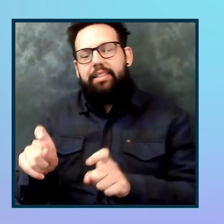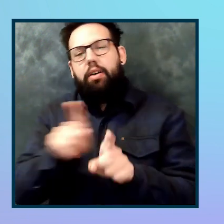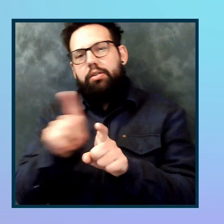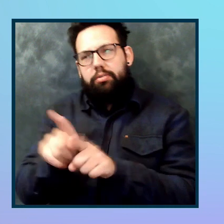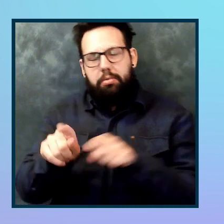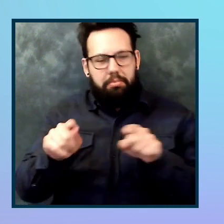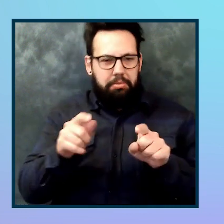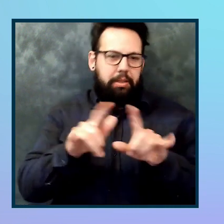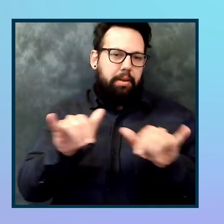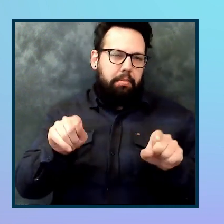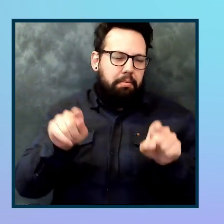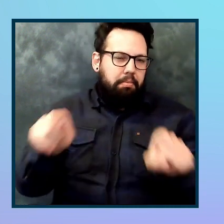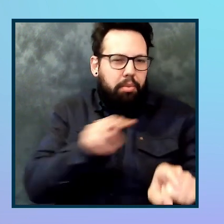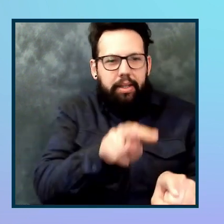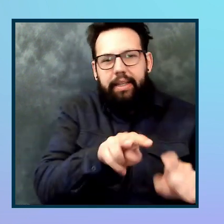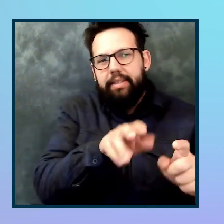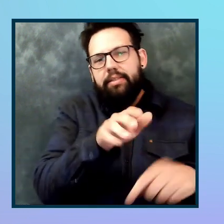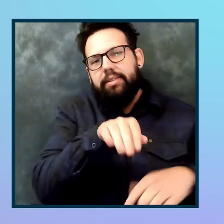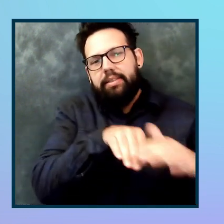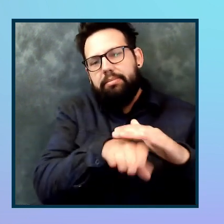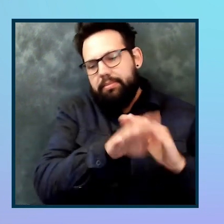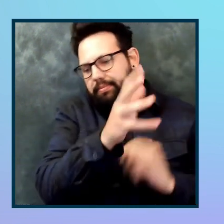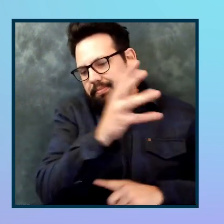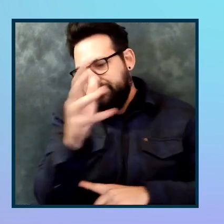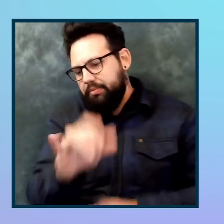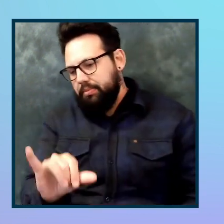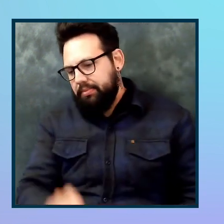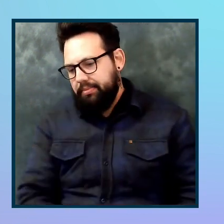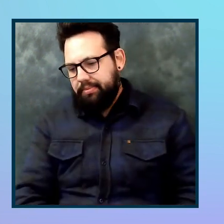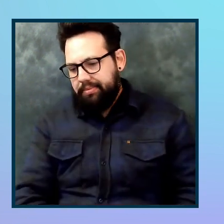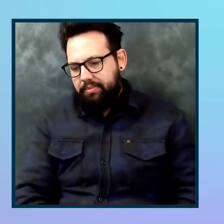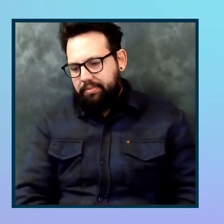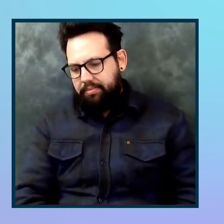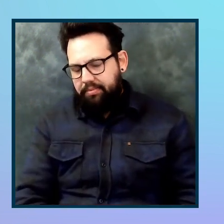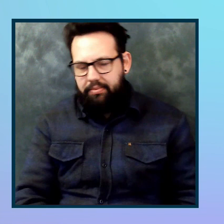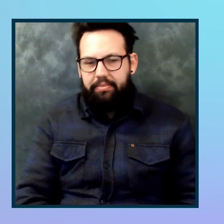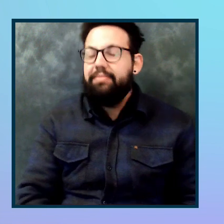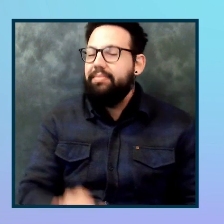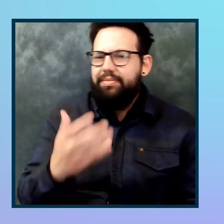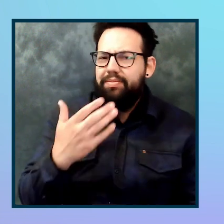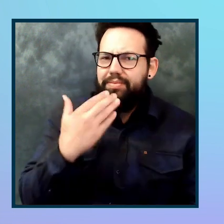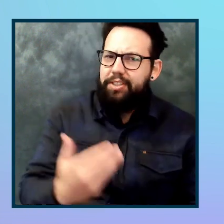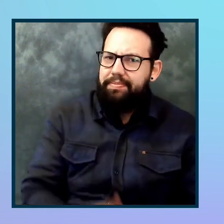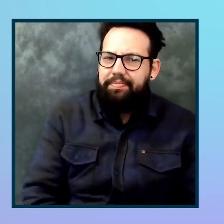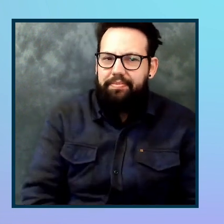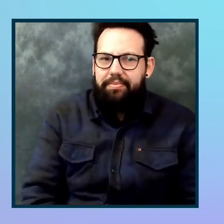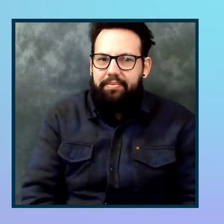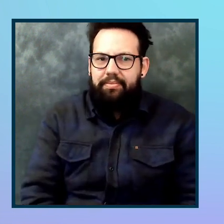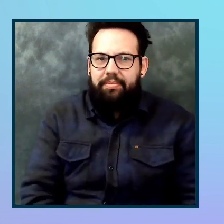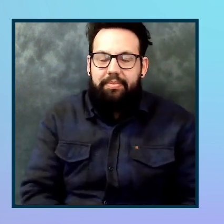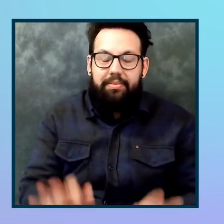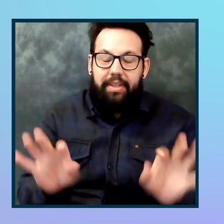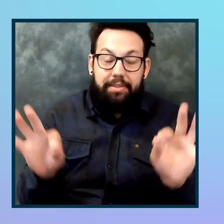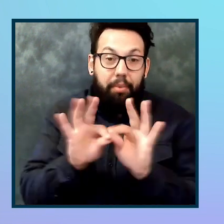the dev tools. Yeah, that's so good. Yeah, it's absolutely important.